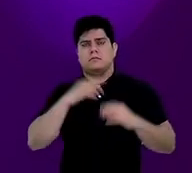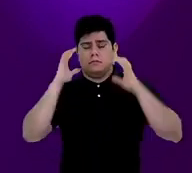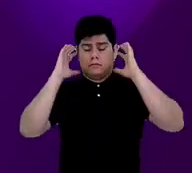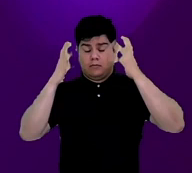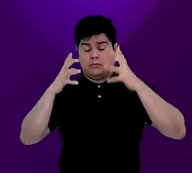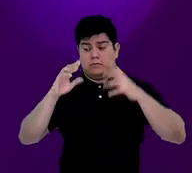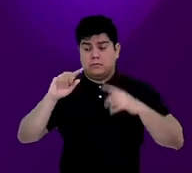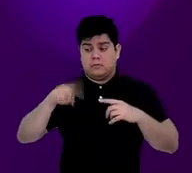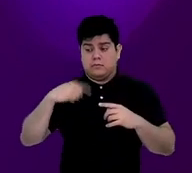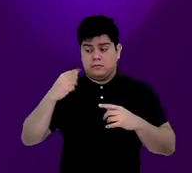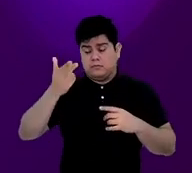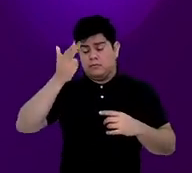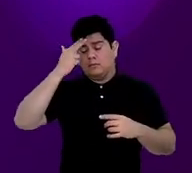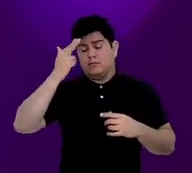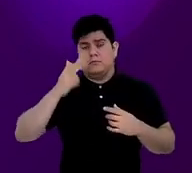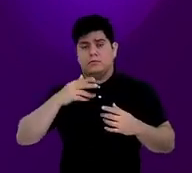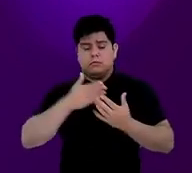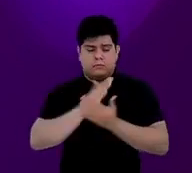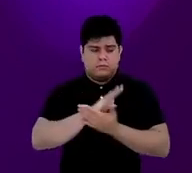the head.